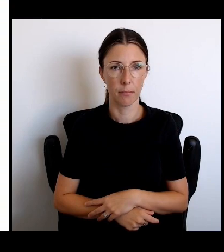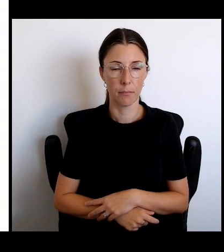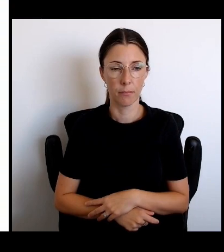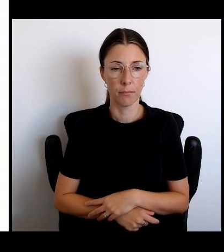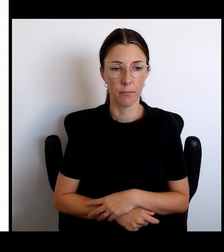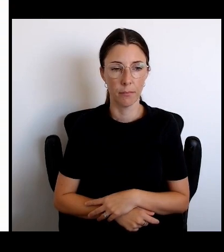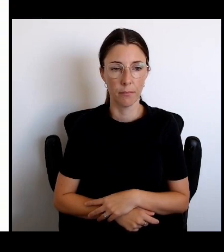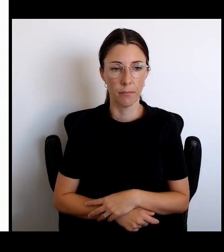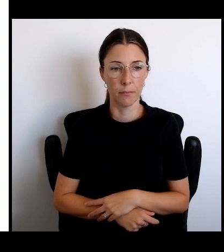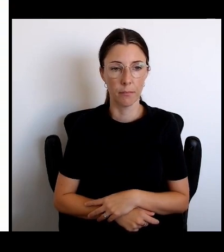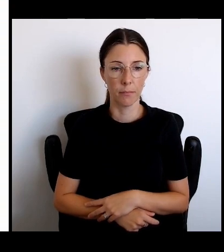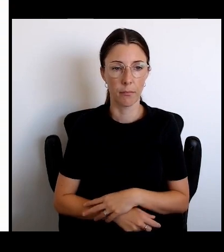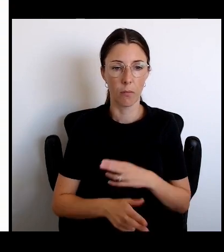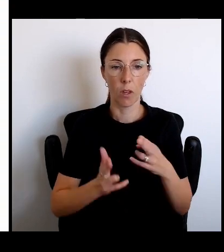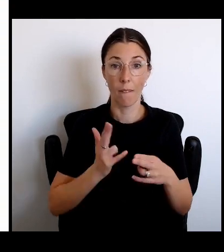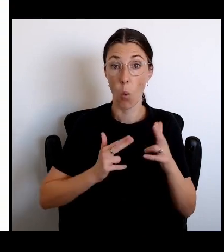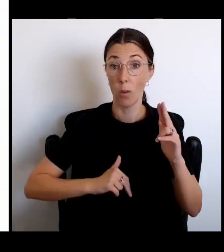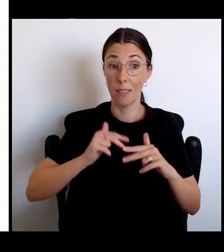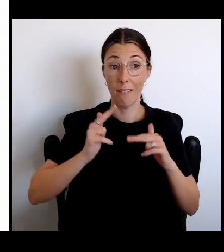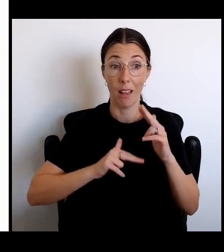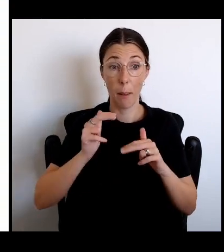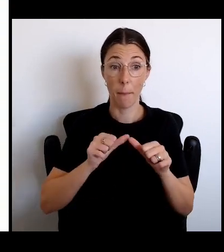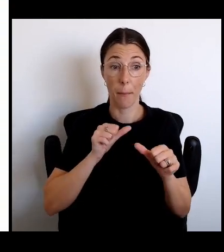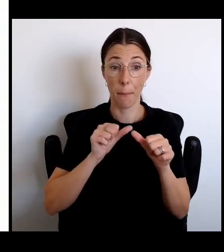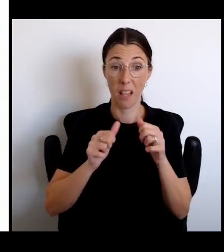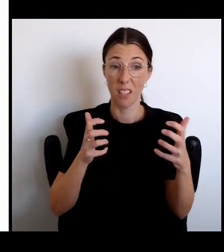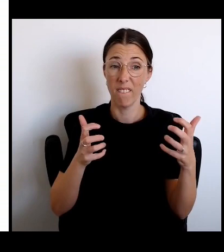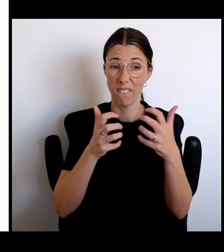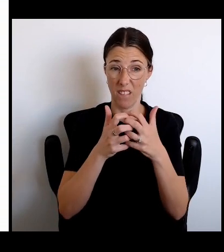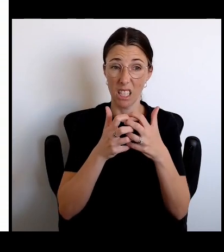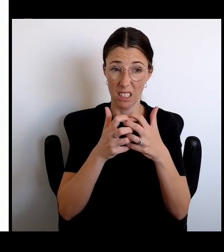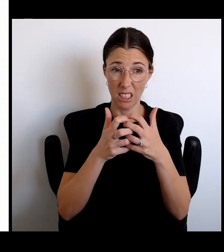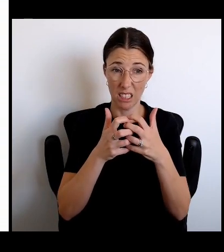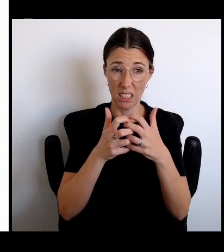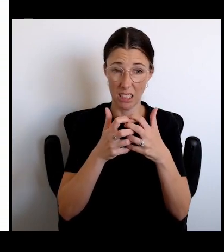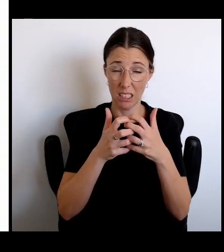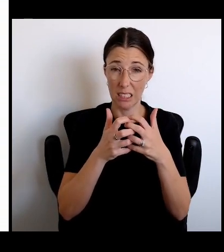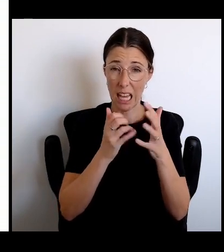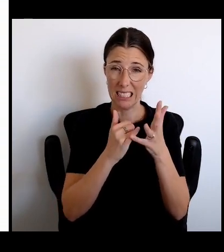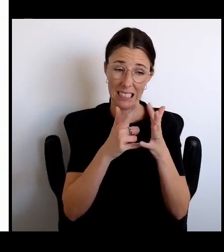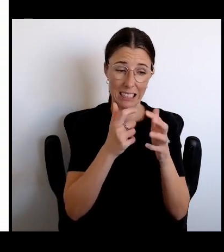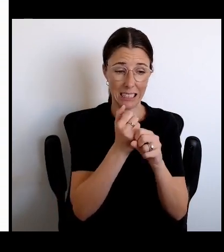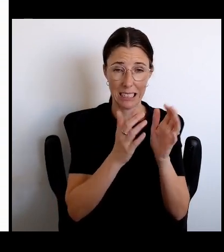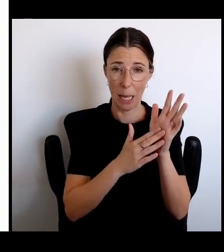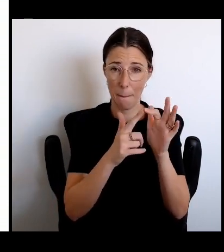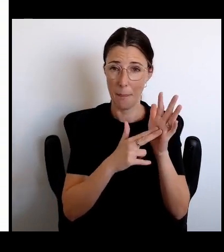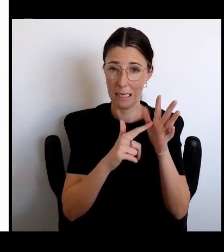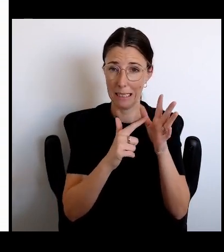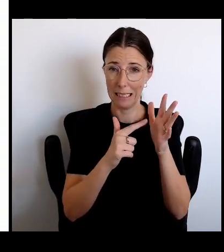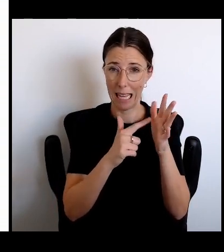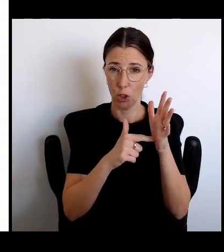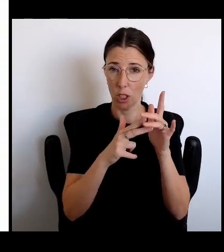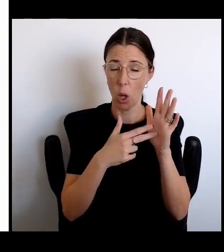So to develop the best fit segmentation, what we have done is base the segmentation on the